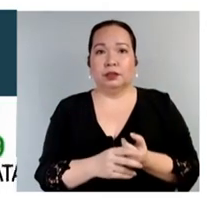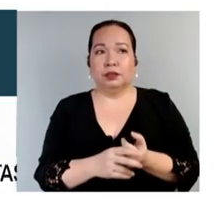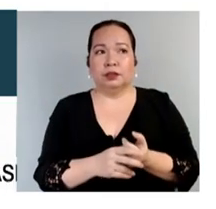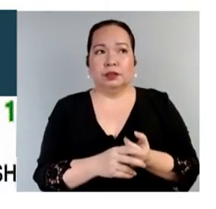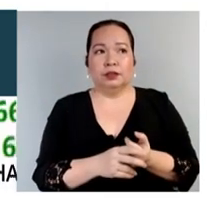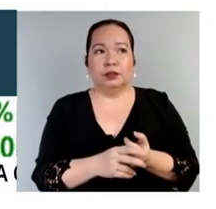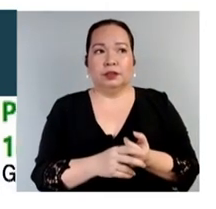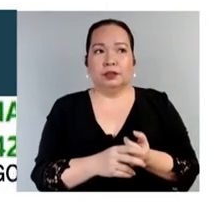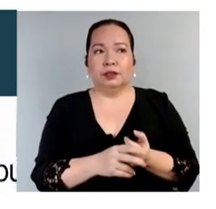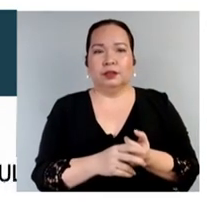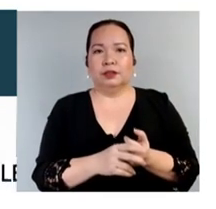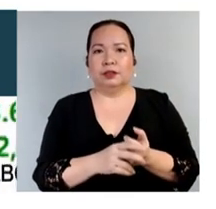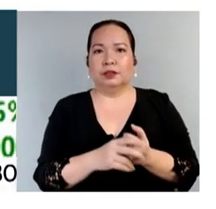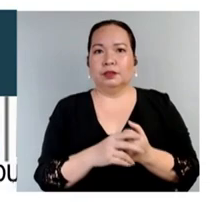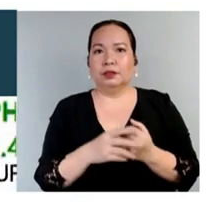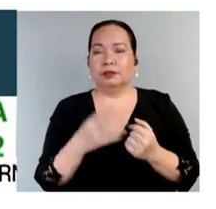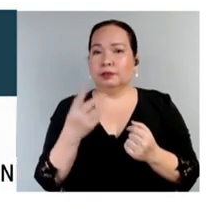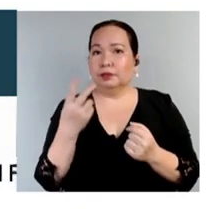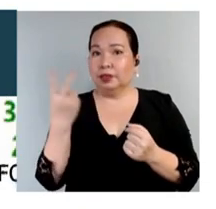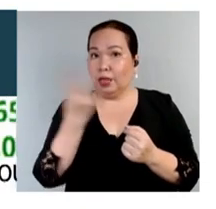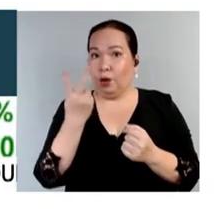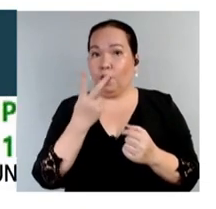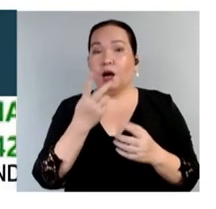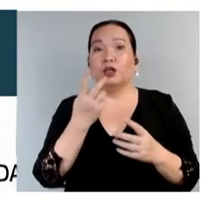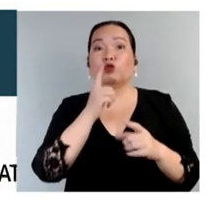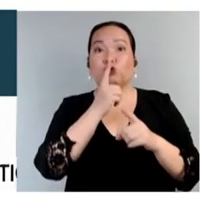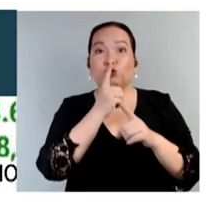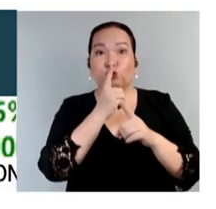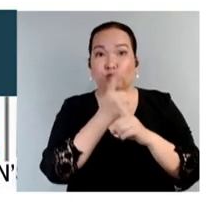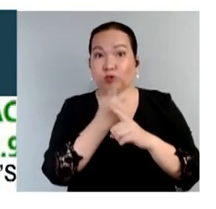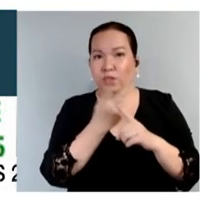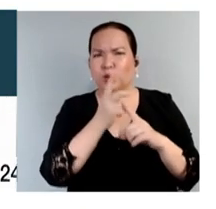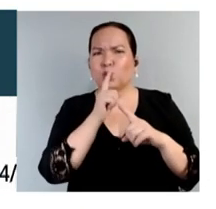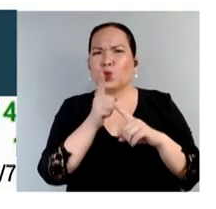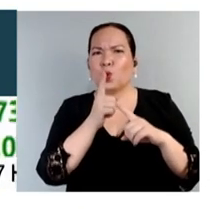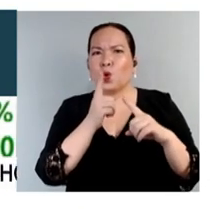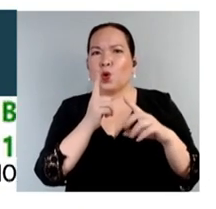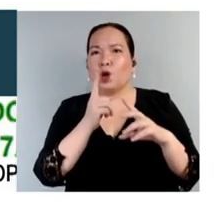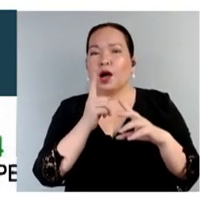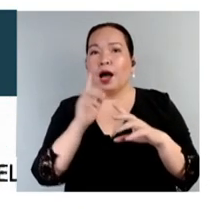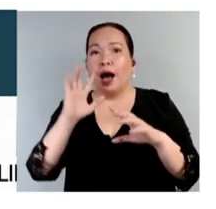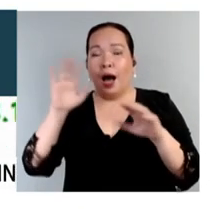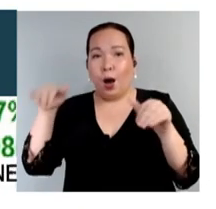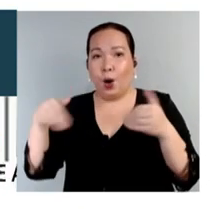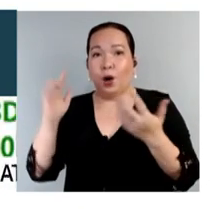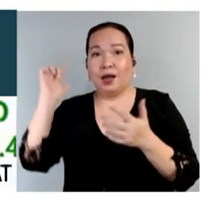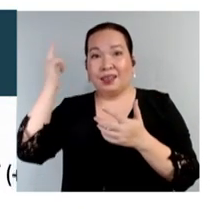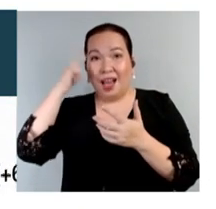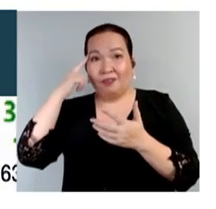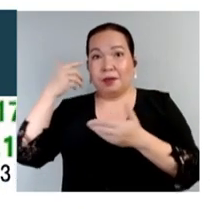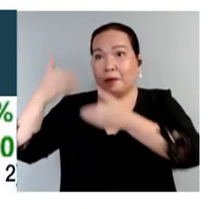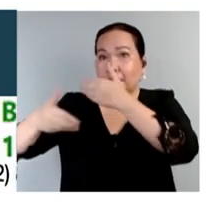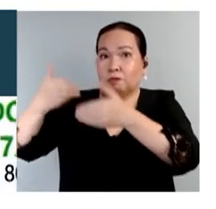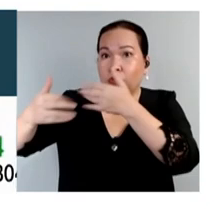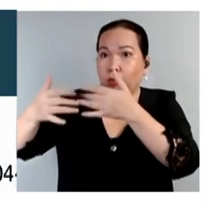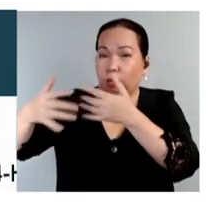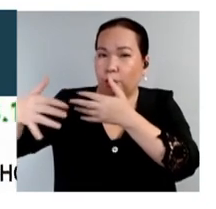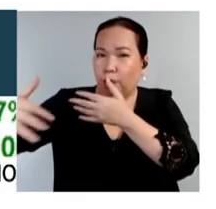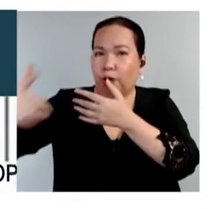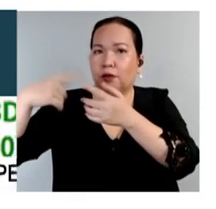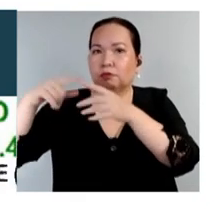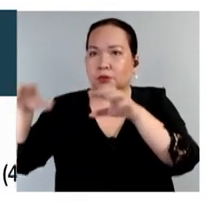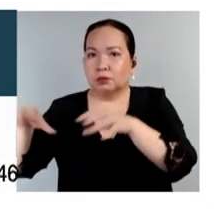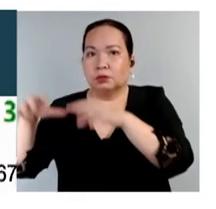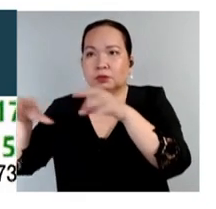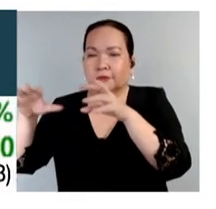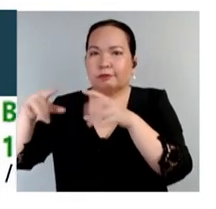that they were silent participants to the way this government ran its affairs, and only belatedly did they